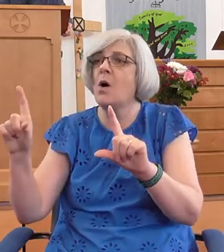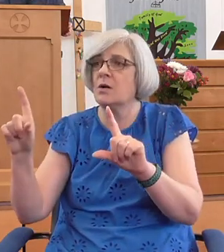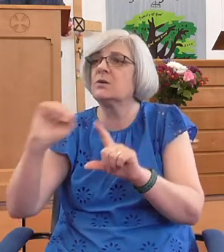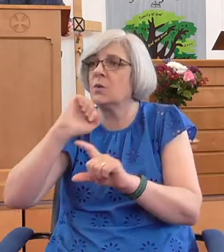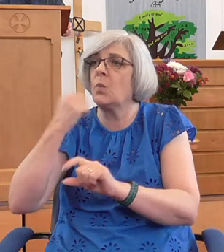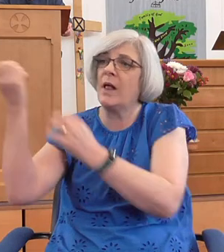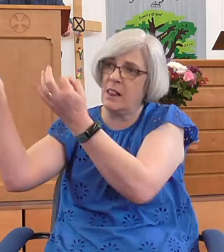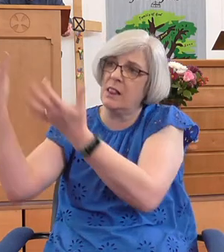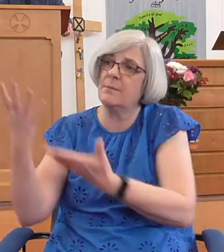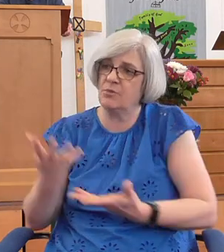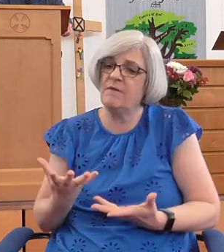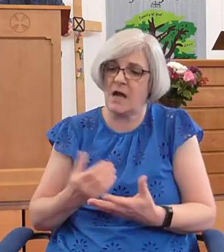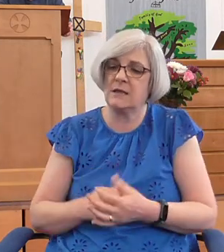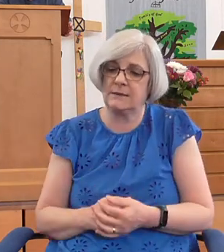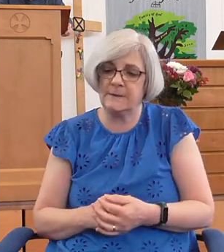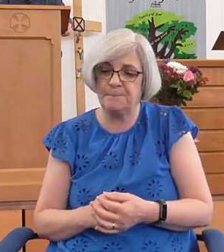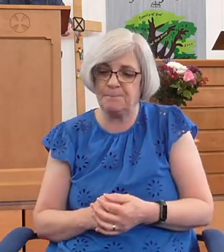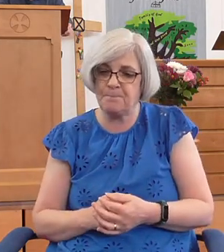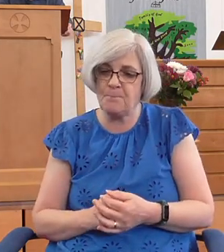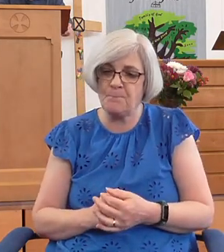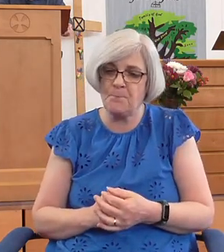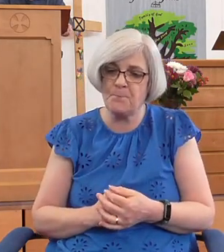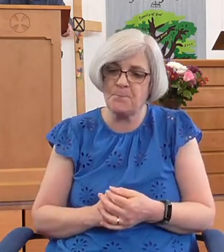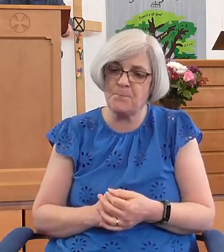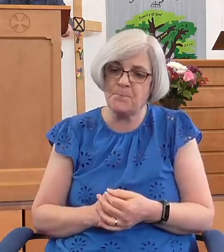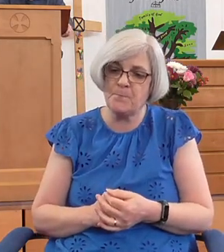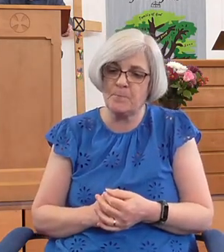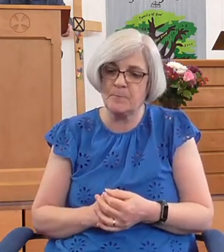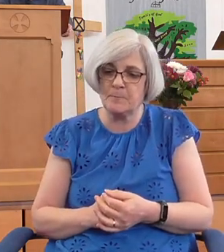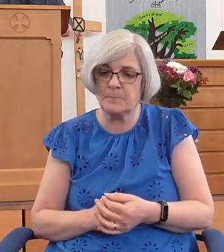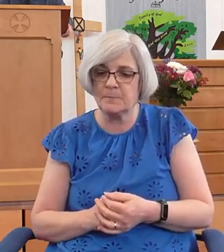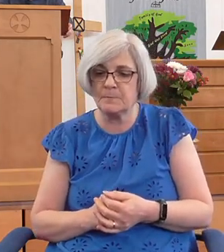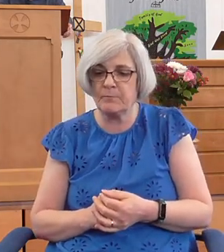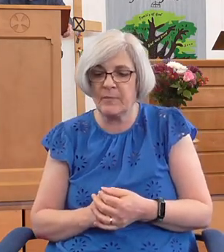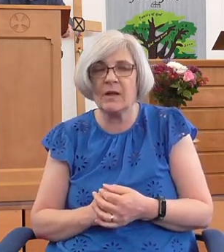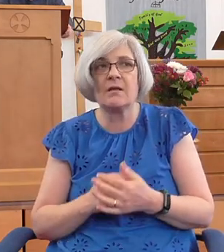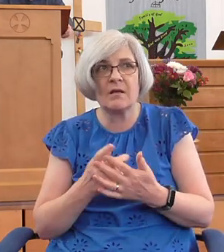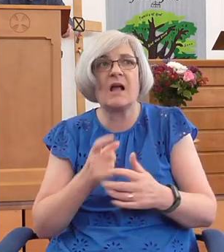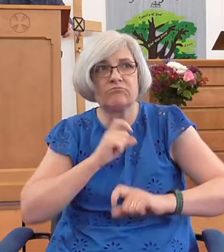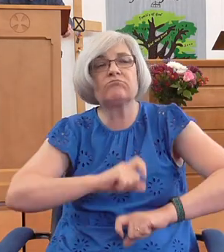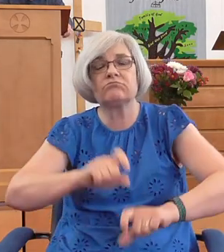The Lord will provide and prevail